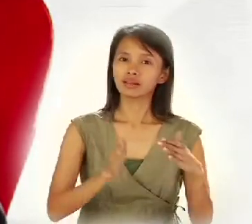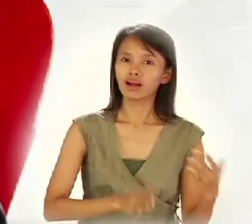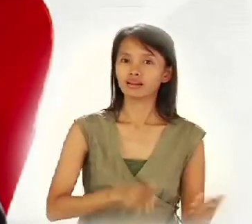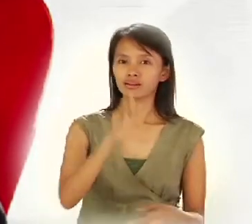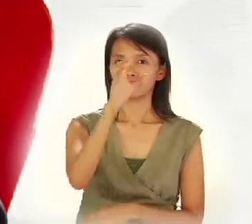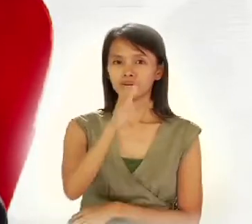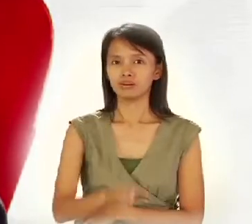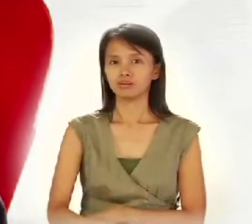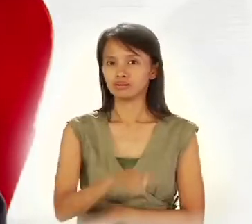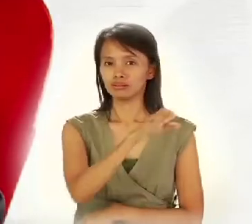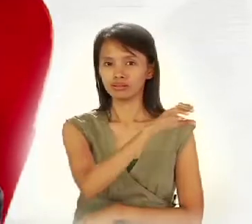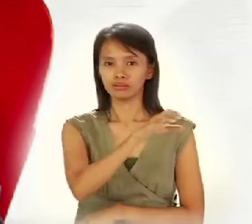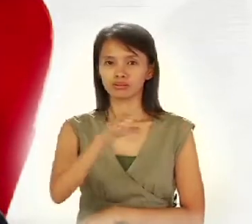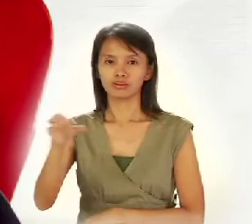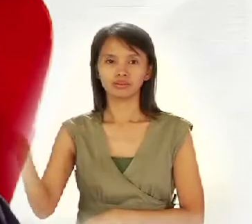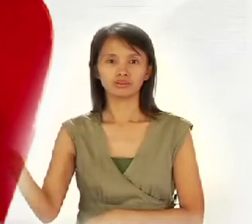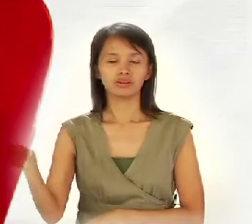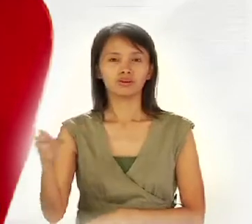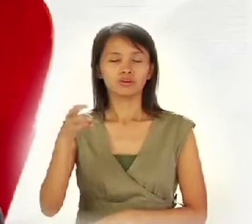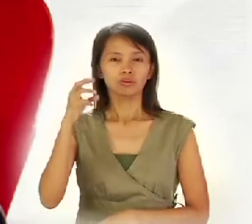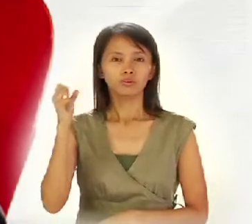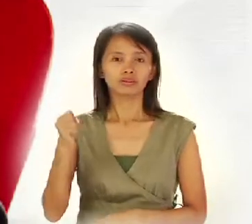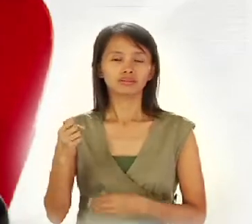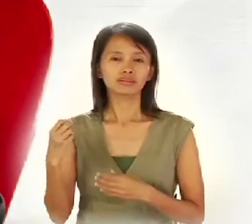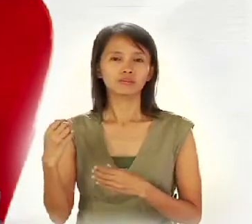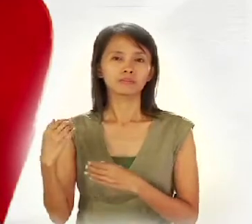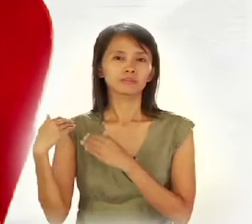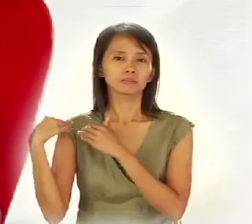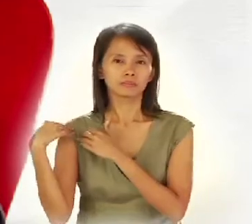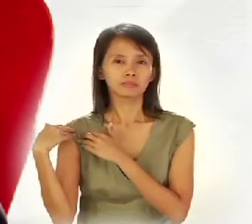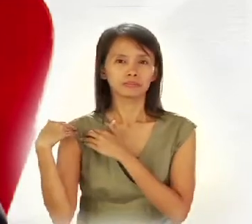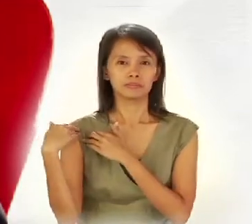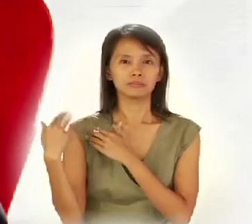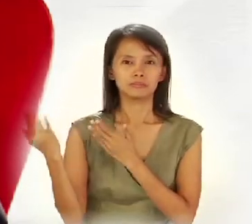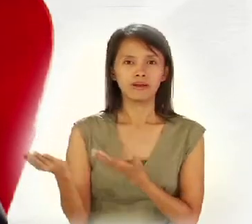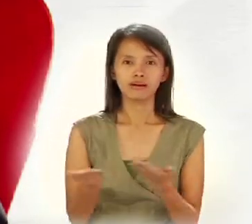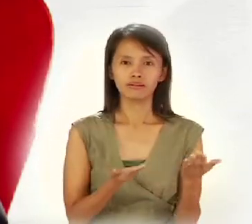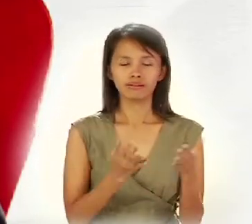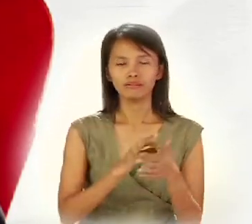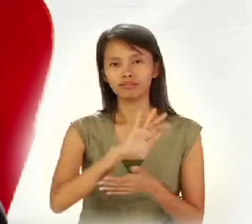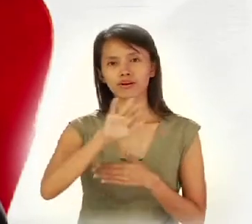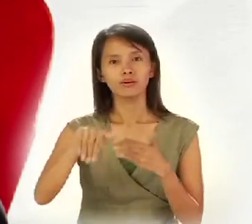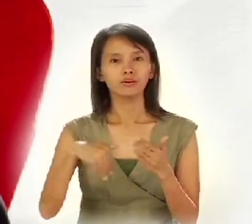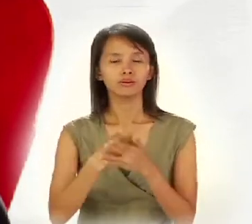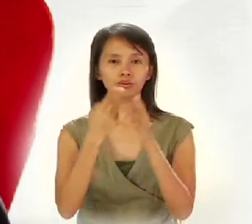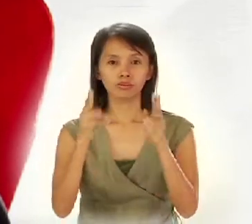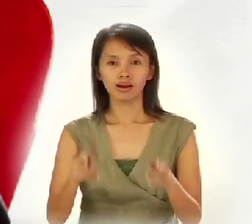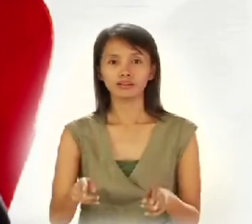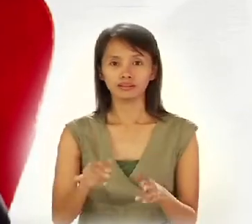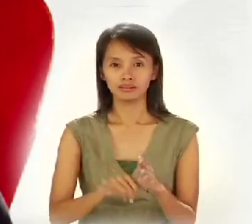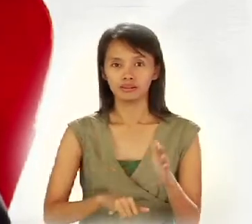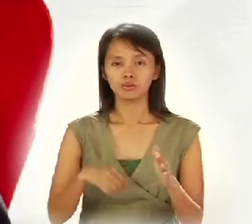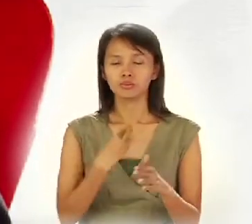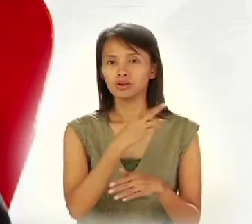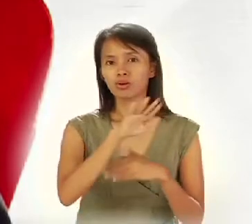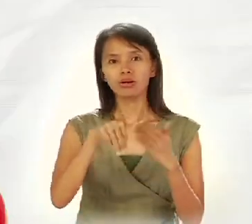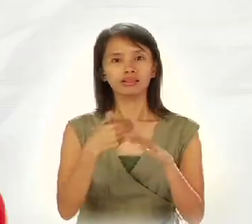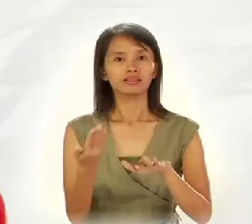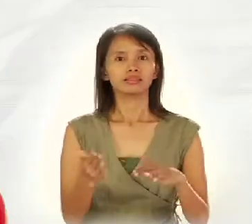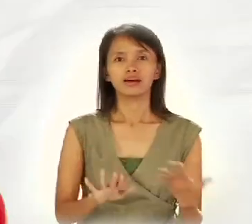on the cross, was the bearer of the whole of humanity. We all died in